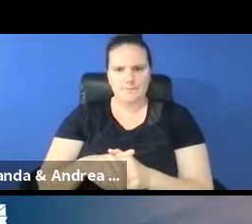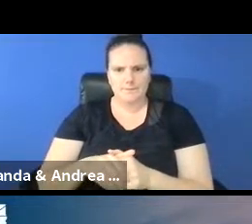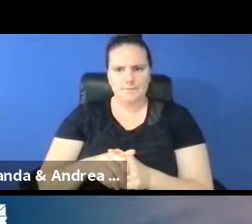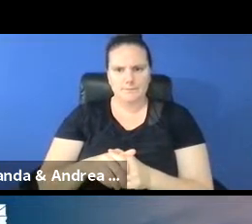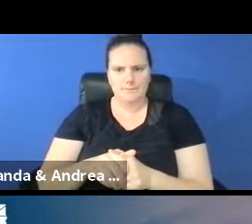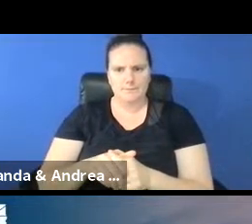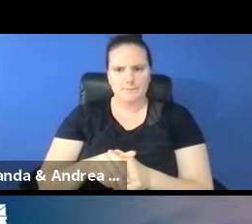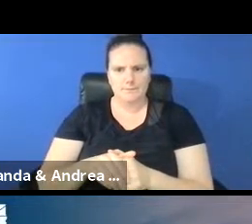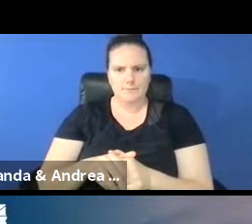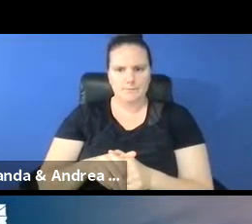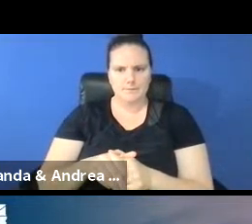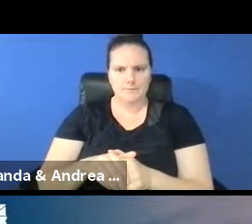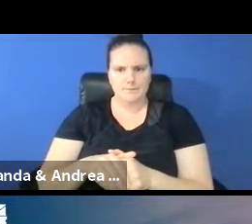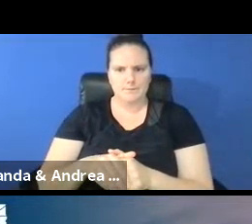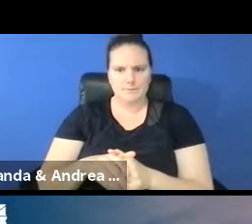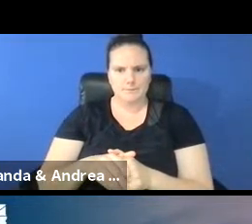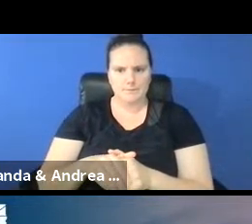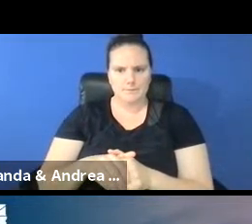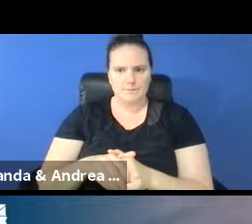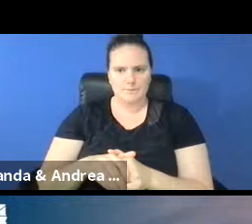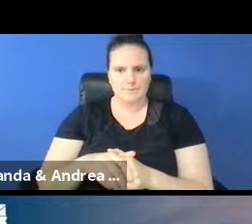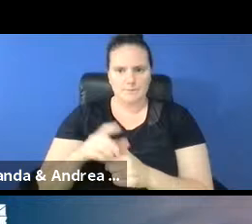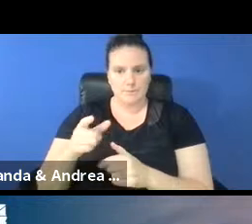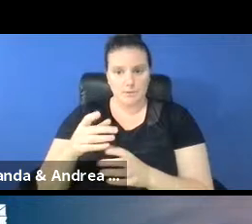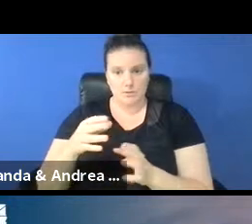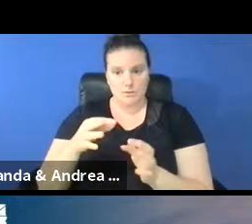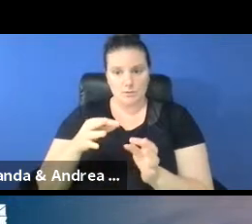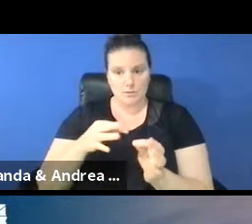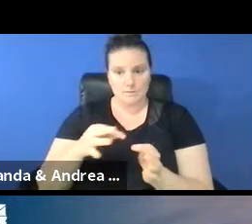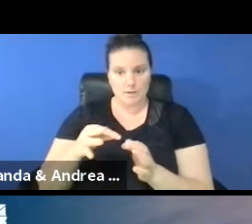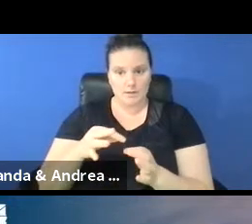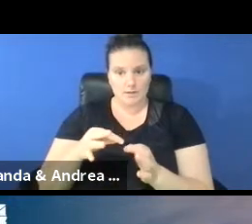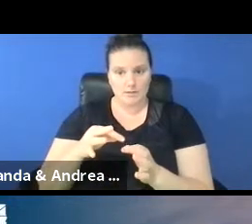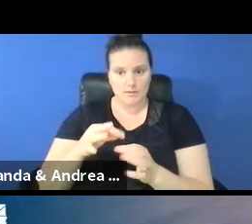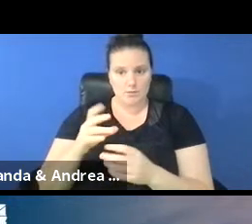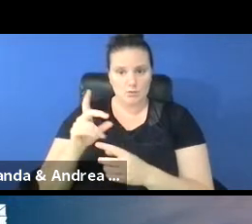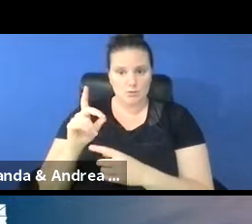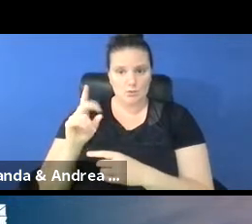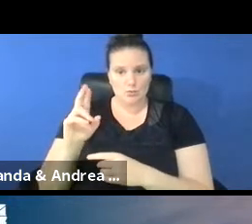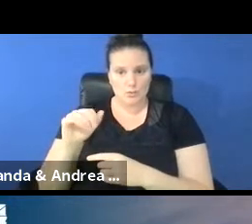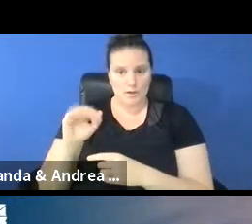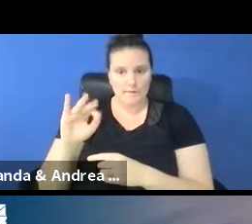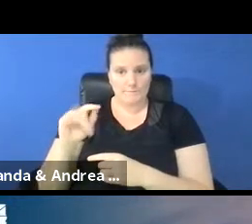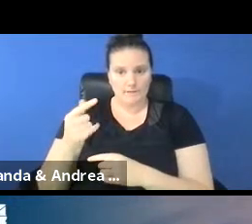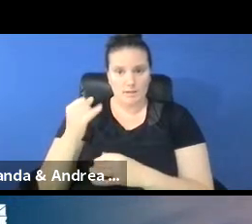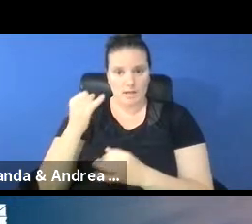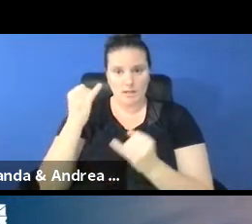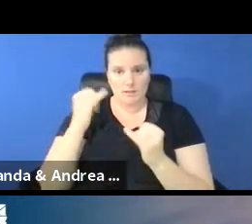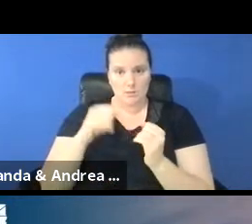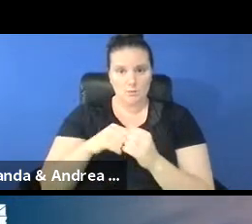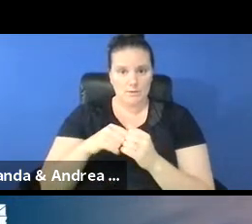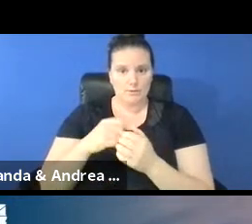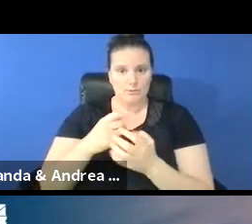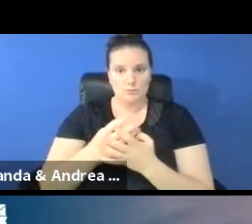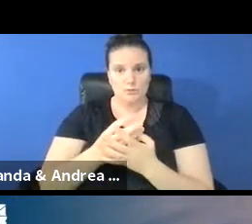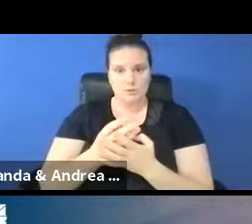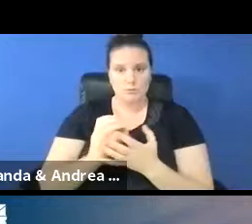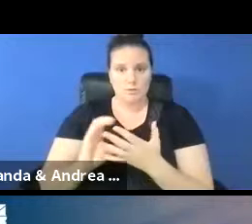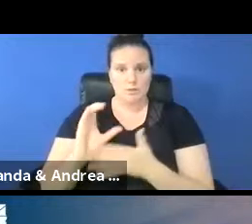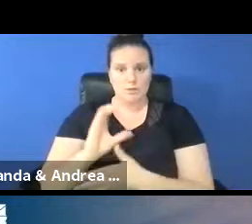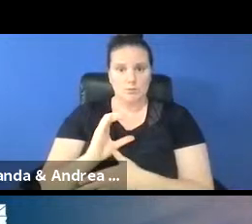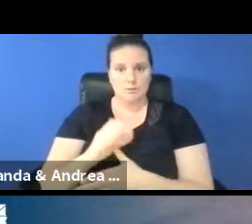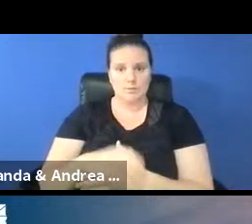And they are defining, they are kind of drafting ideas around the screening criteria. Yeah, we